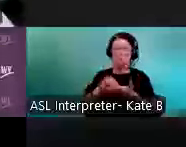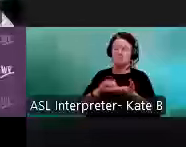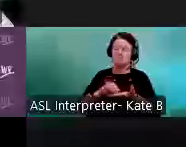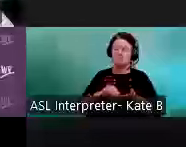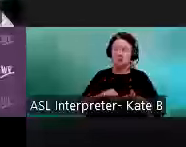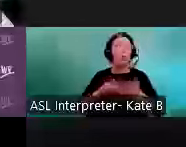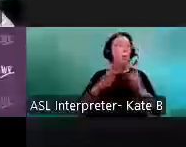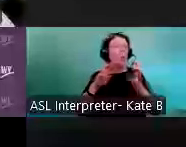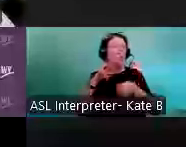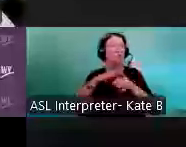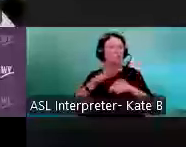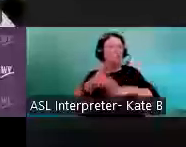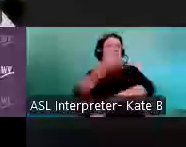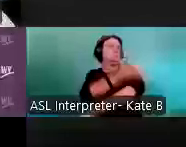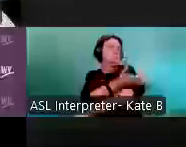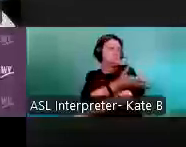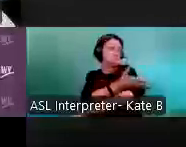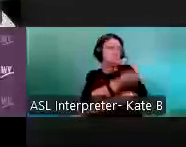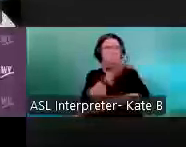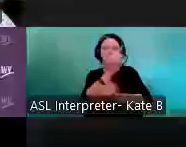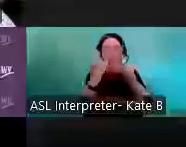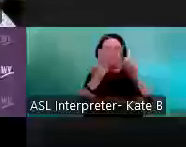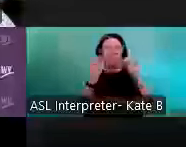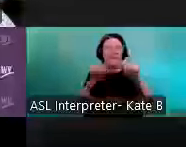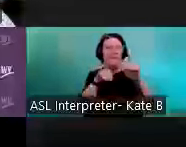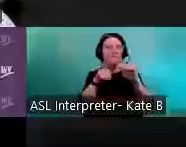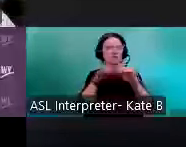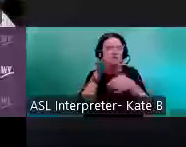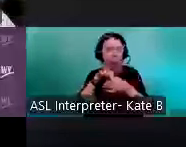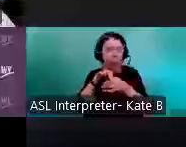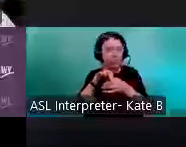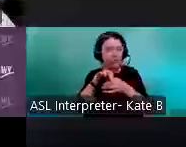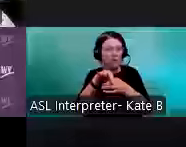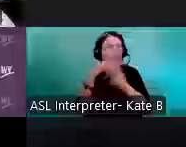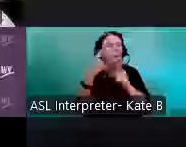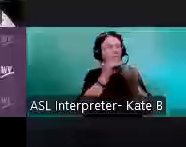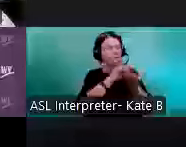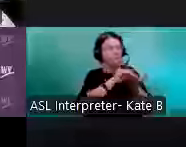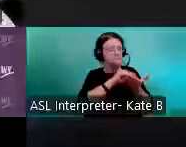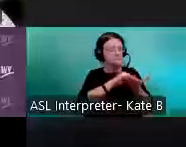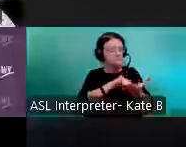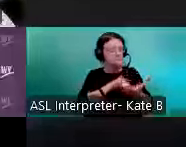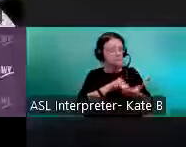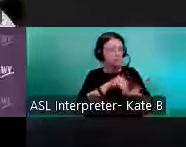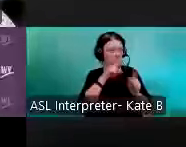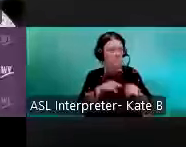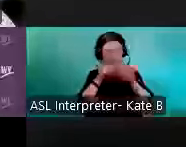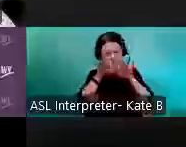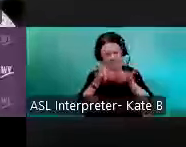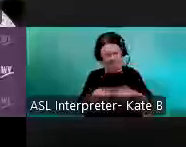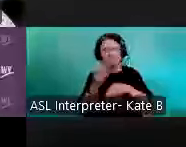on election day to make sure that everyone is able to vote, but then also to compile it into a report, which we share